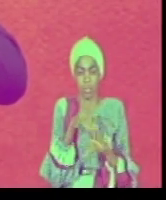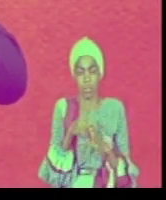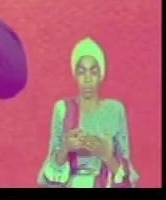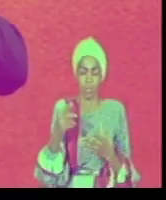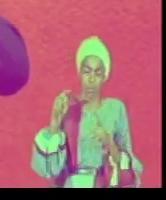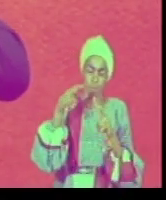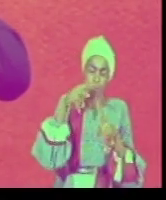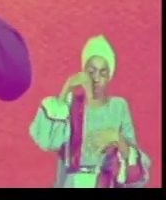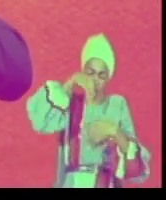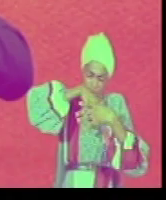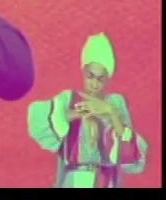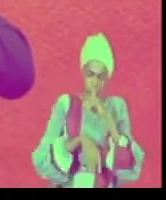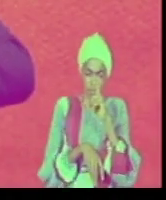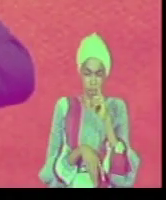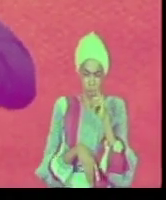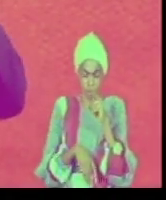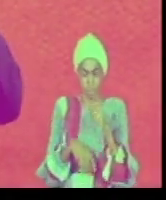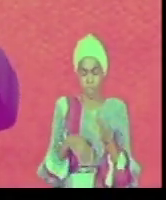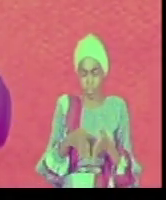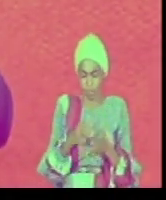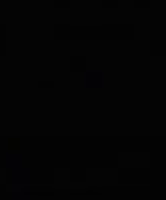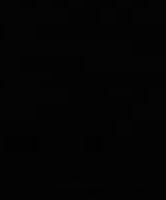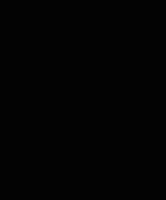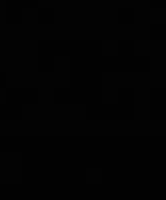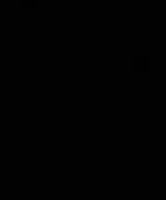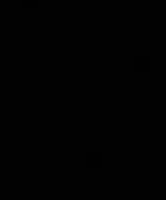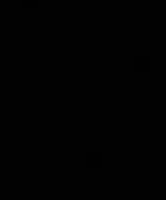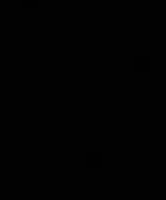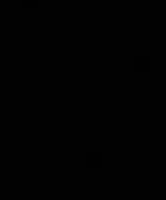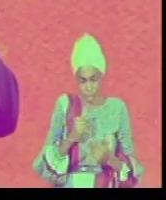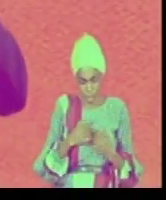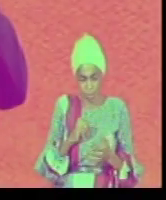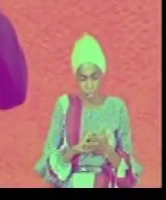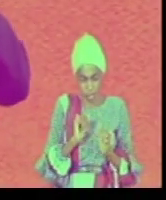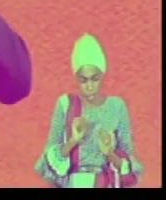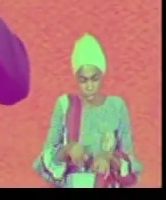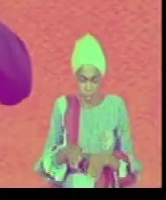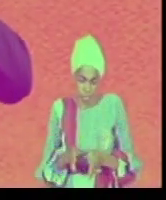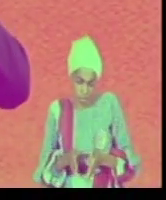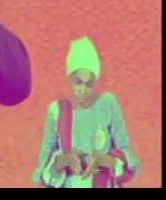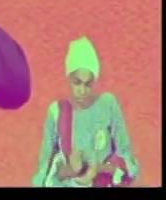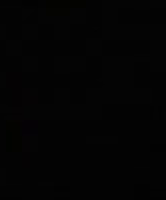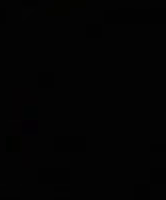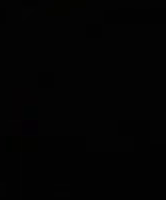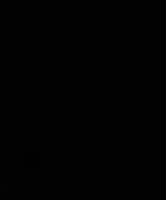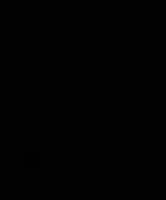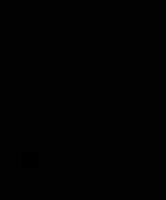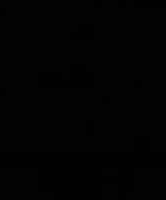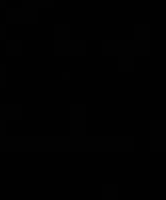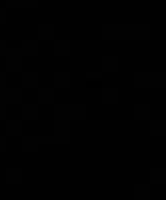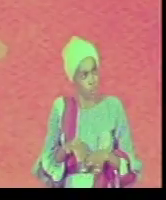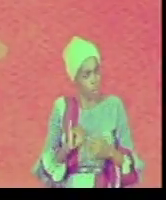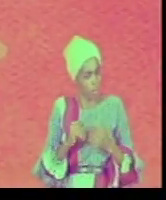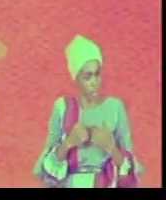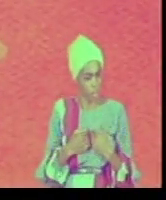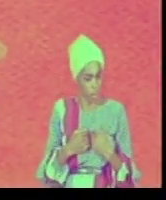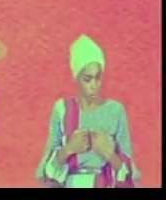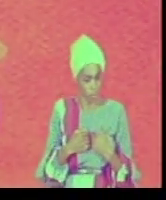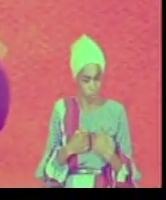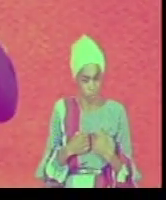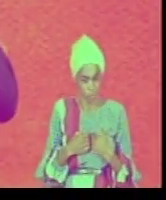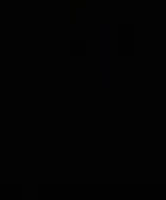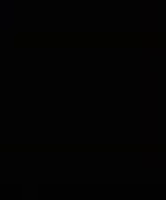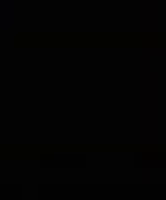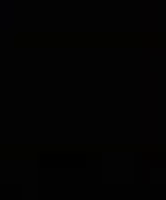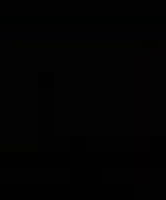What do I have that can help me brand myself well? Do I have potential? And yes, you have. You just need to look inwards.